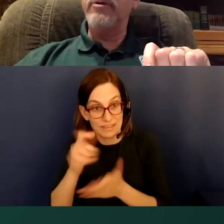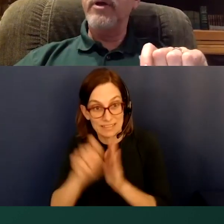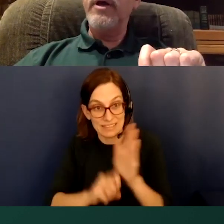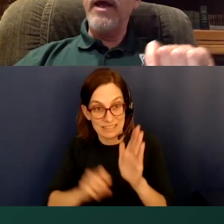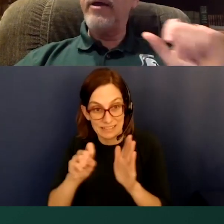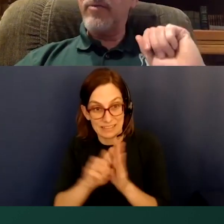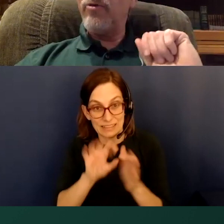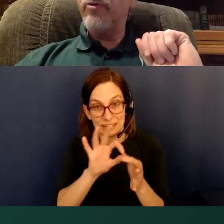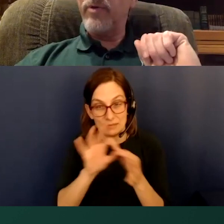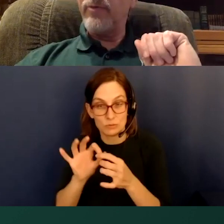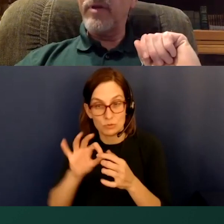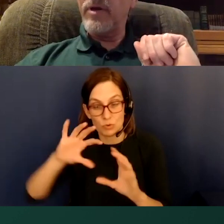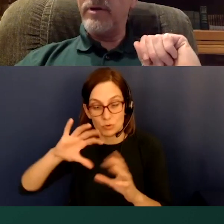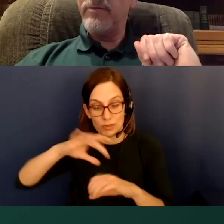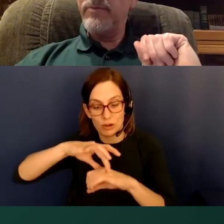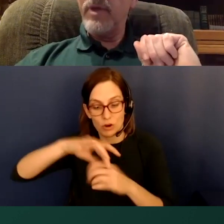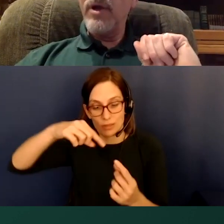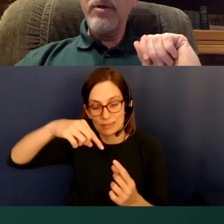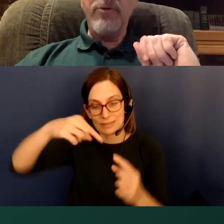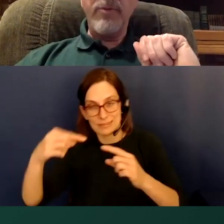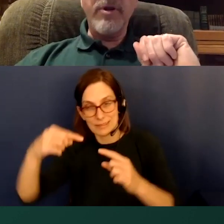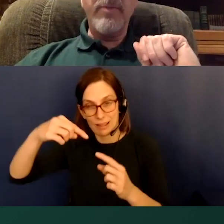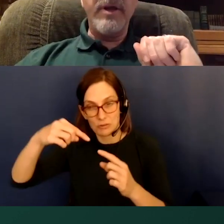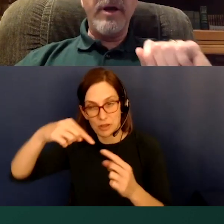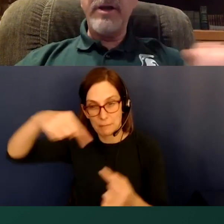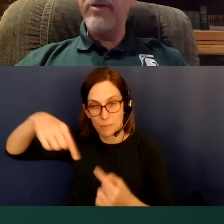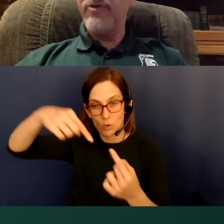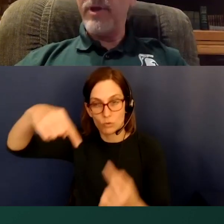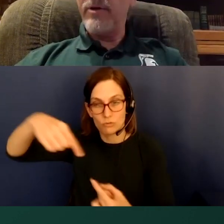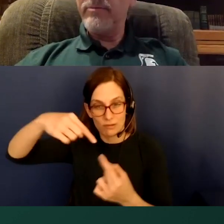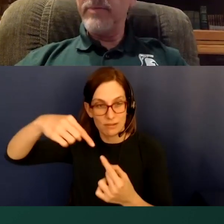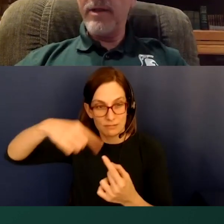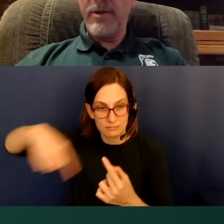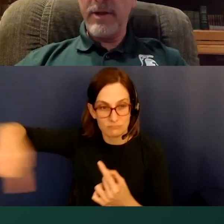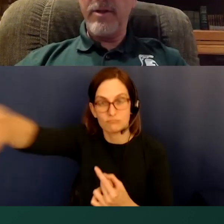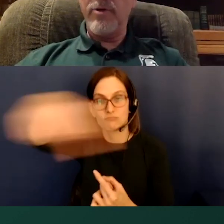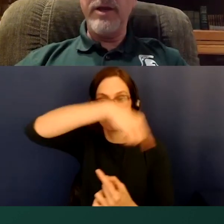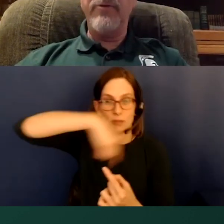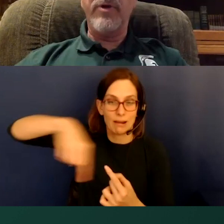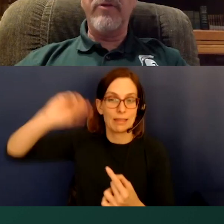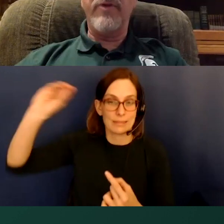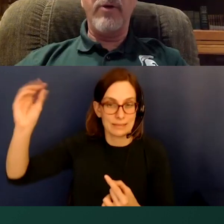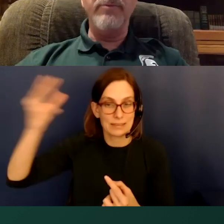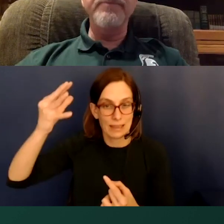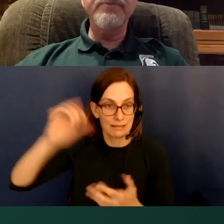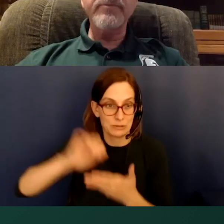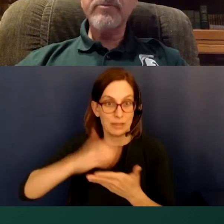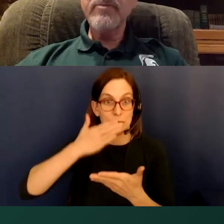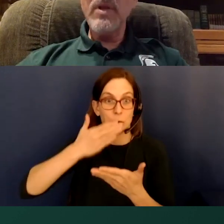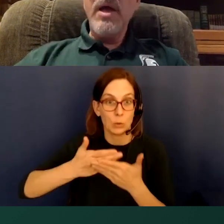Earth's tilt and its motion around the sun. So there must be a connection there. That's a good hint for us to follow.